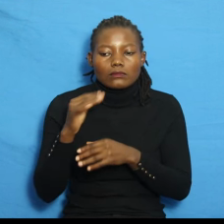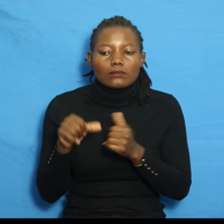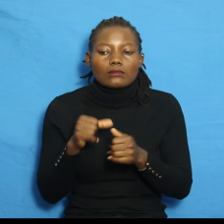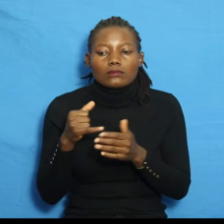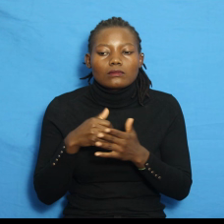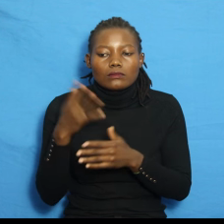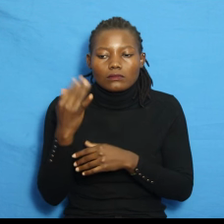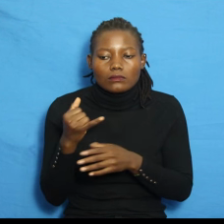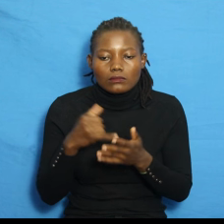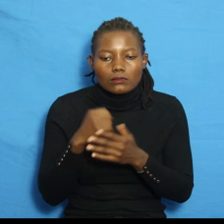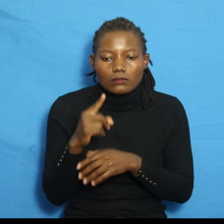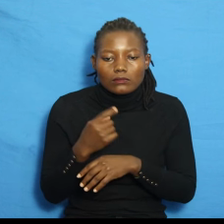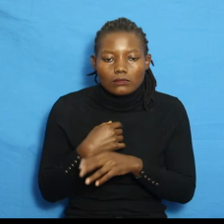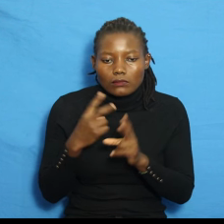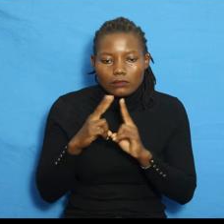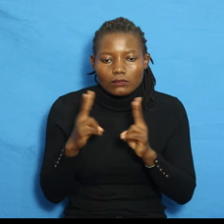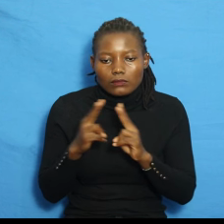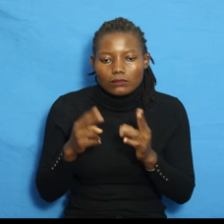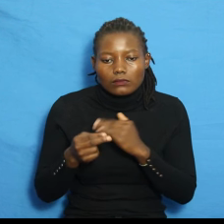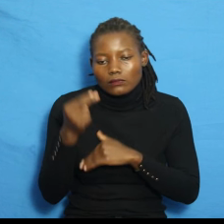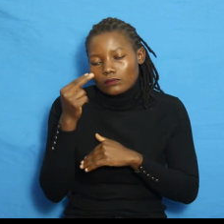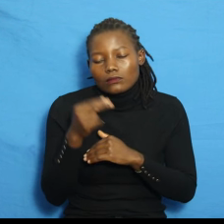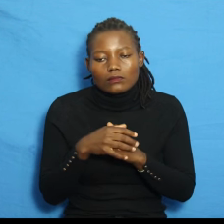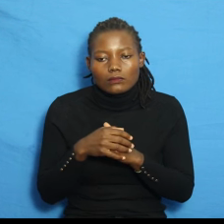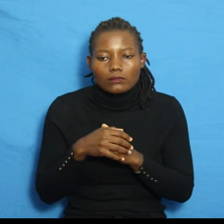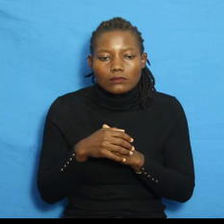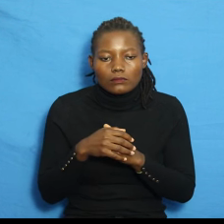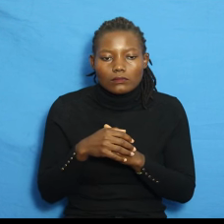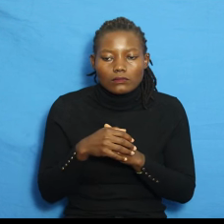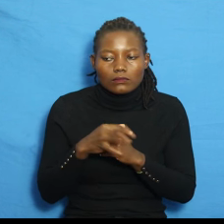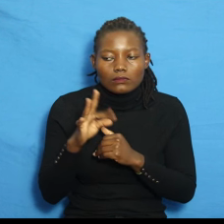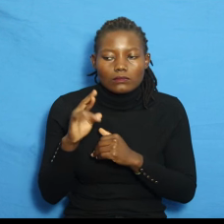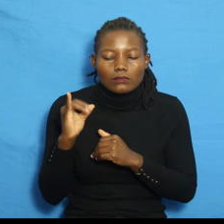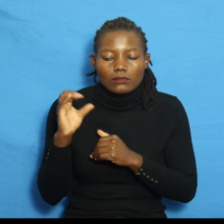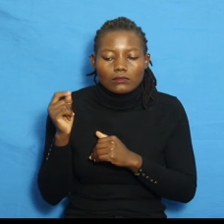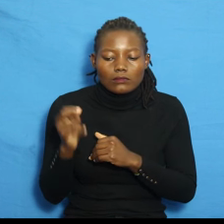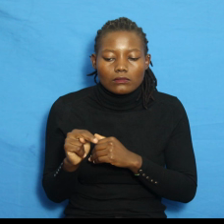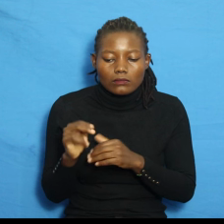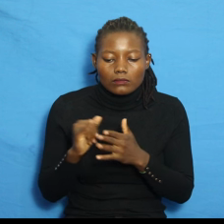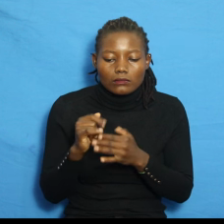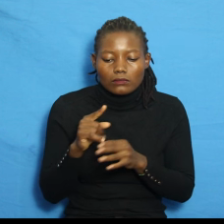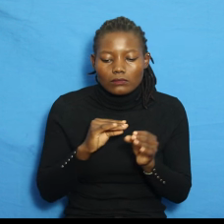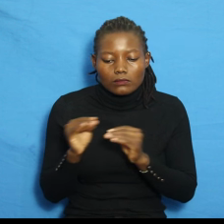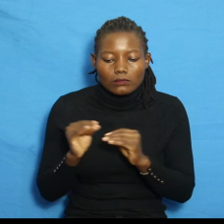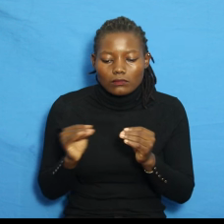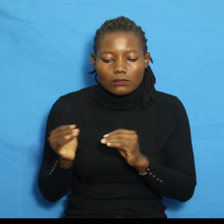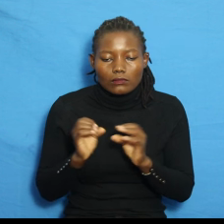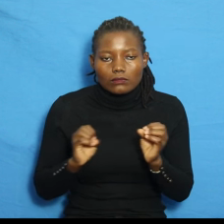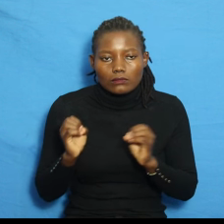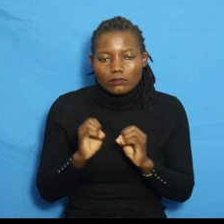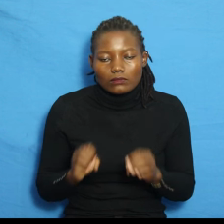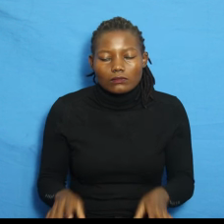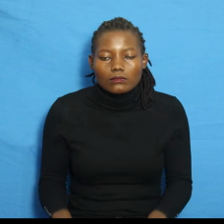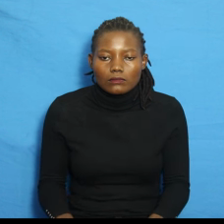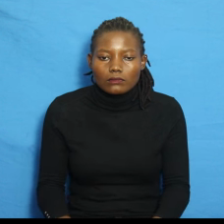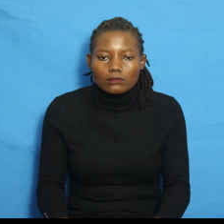the coefficient of friction, because the scrum machine is supposed to have a very, very high coefficient of friction so that it does not